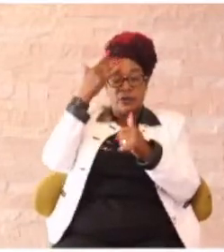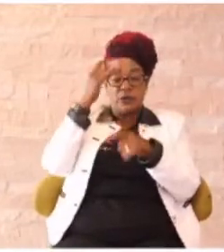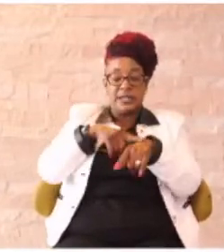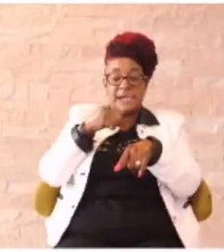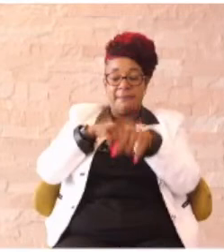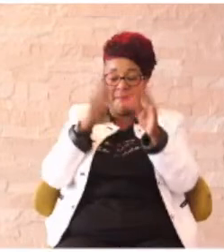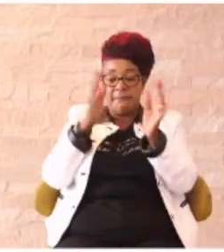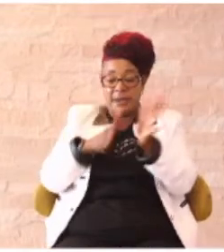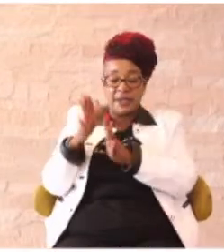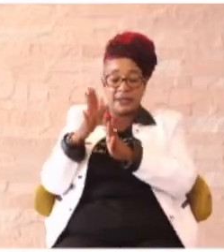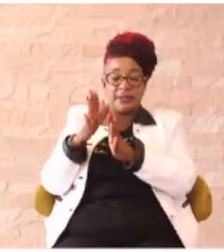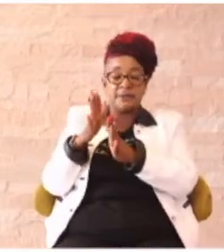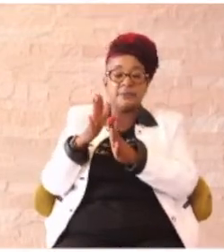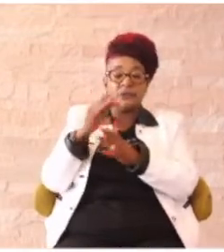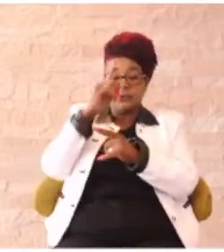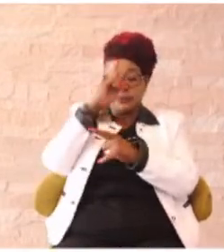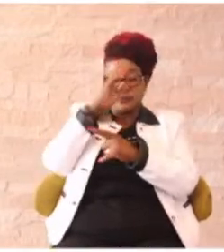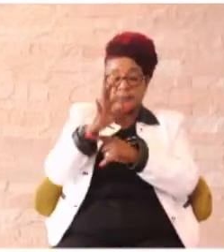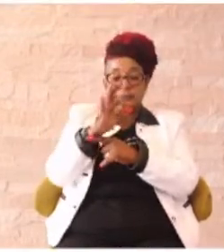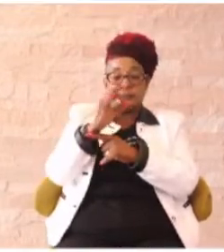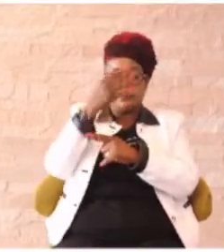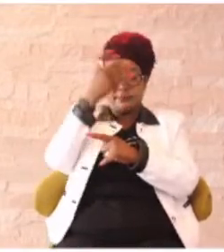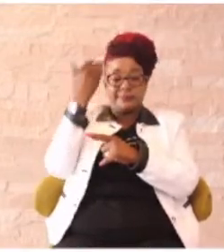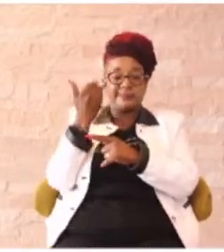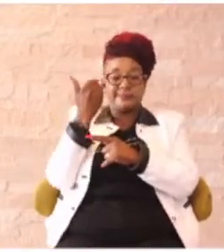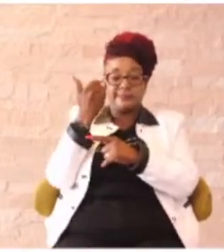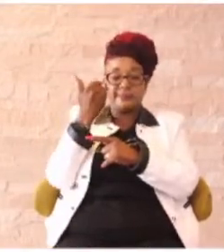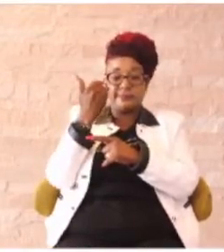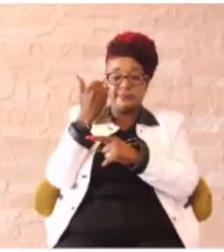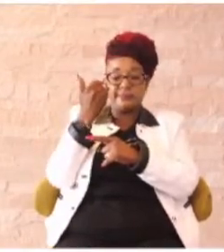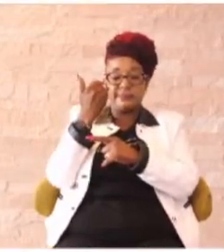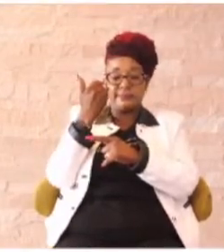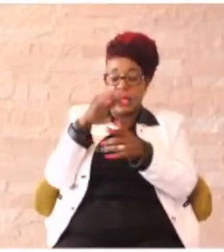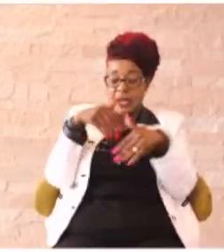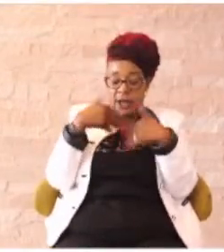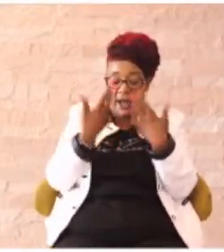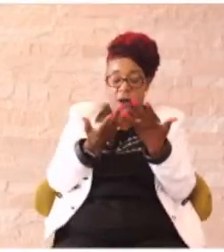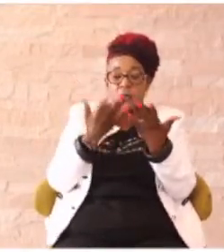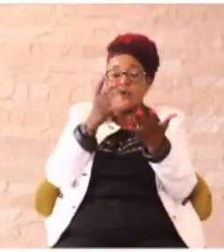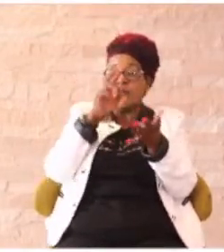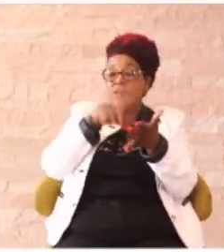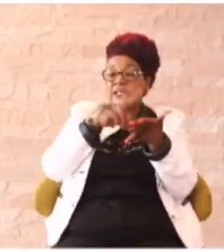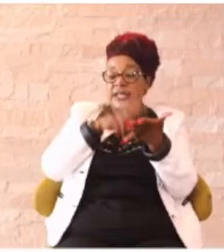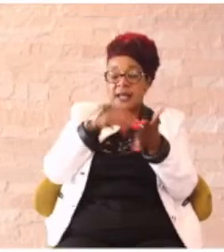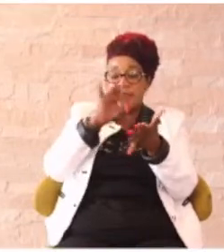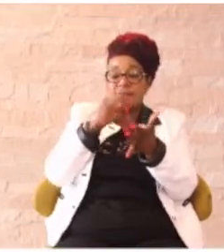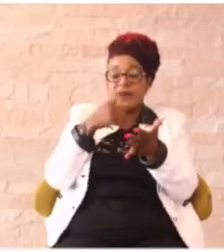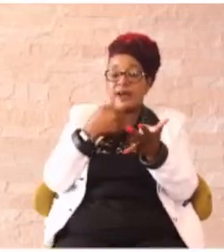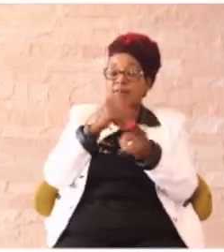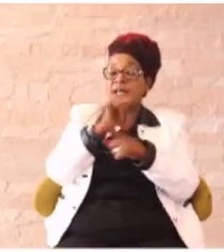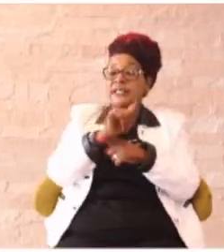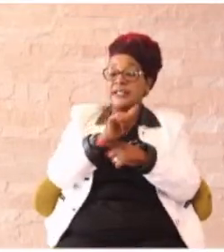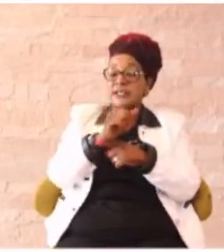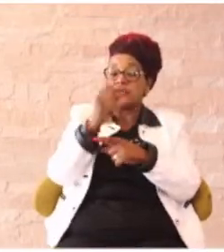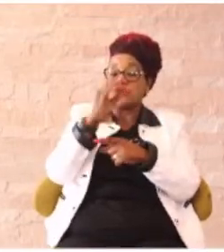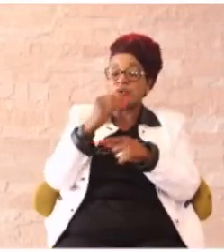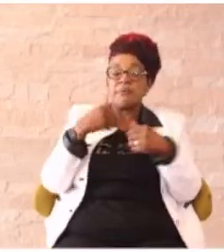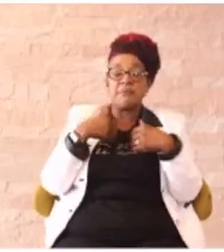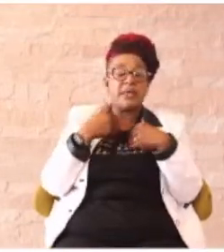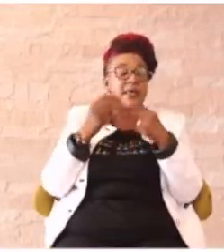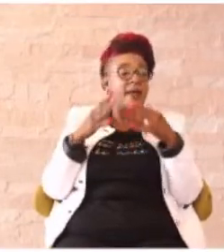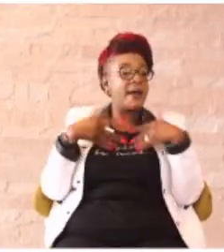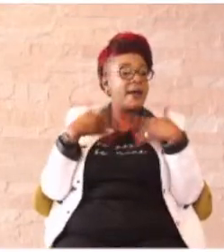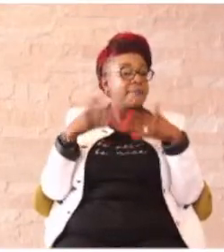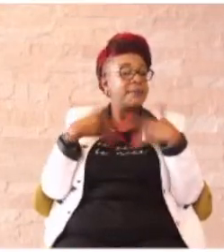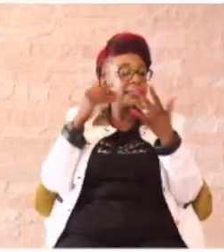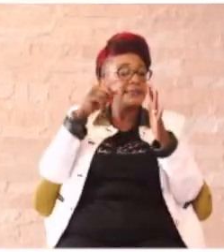never know when it's going to come together. You never know when the budget will be spent, if the budget will be spent. So I am so, so happy, and